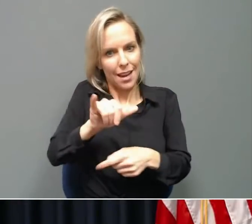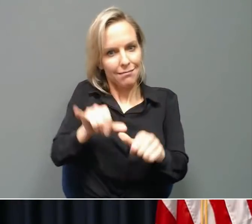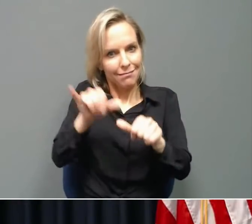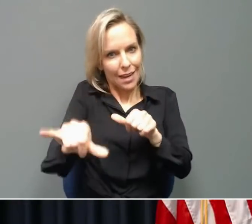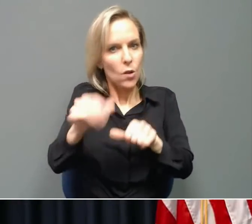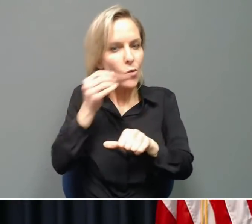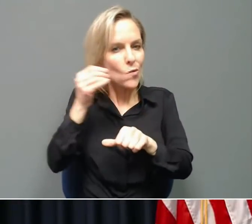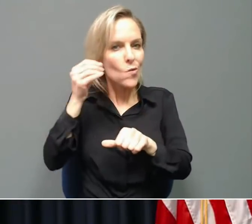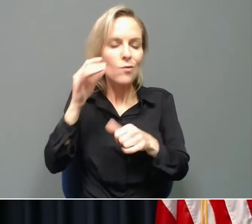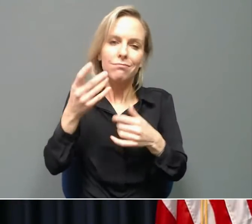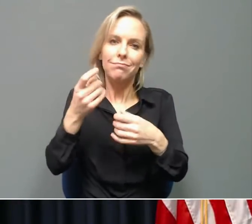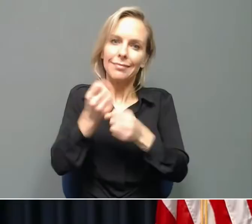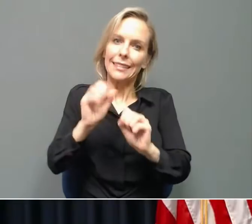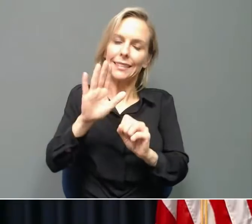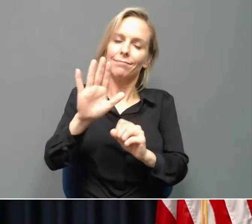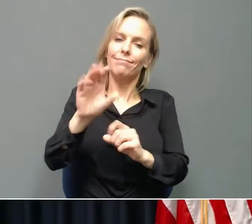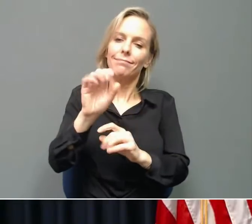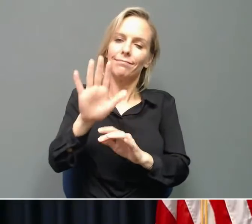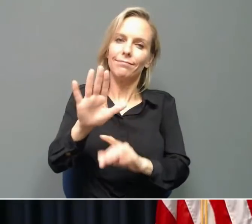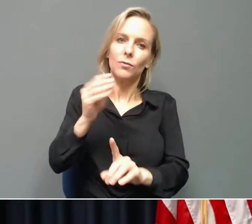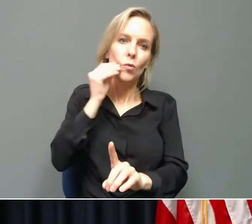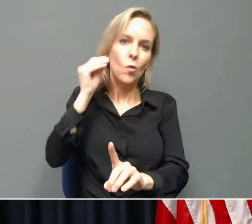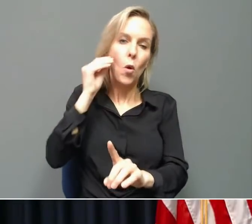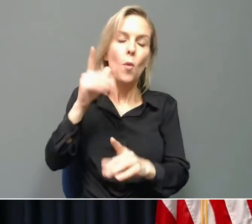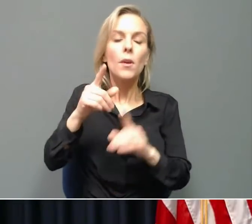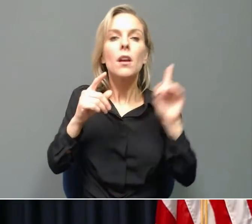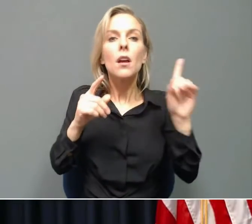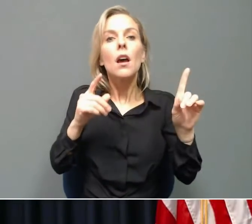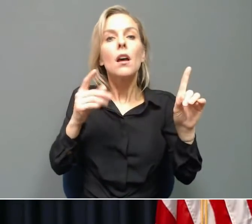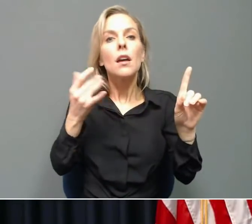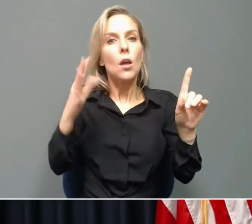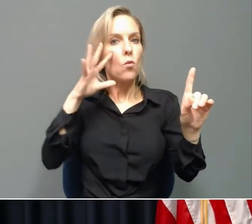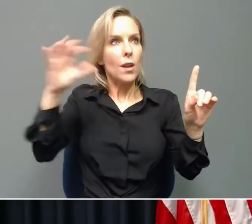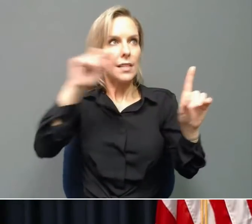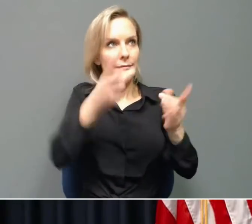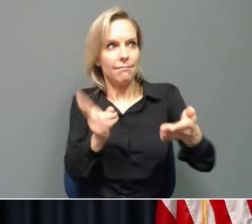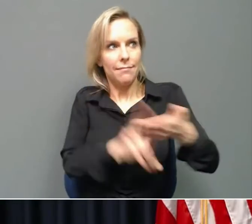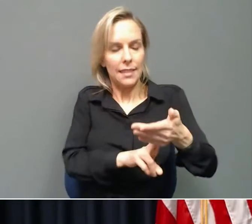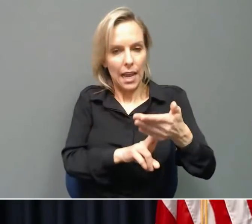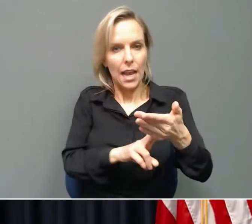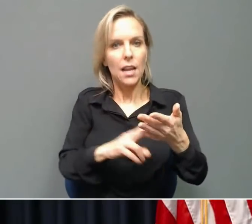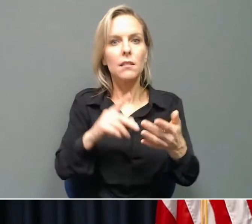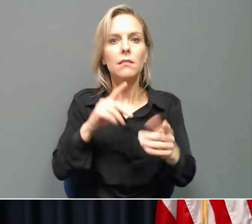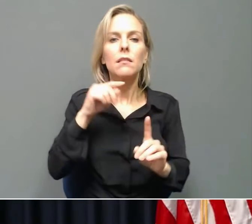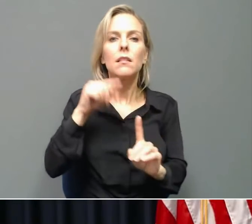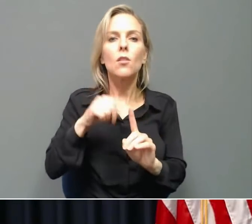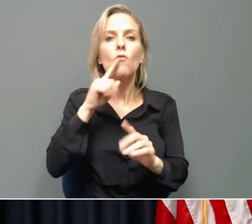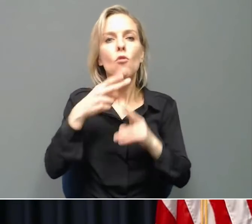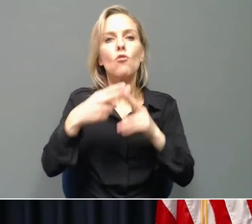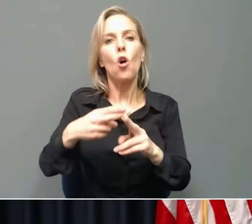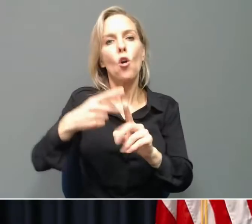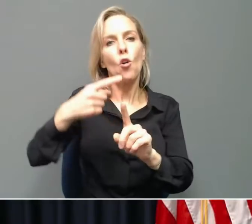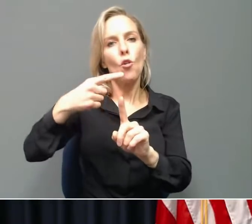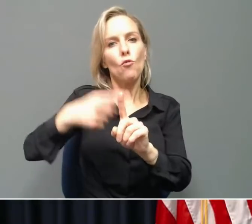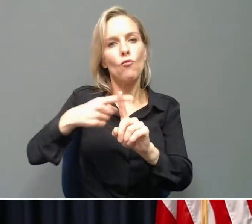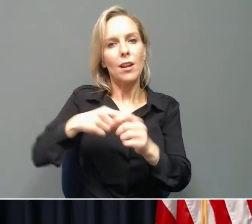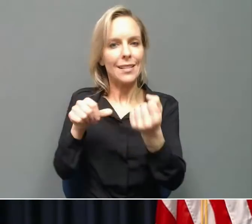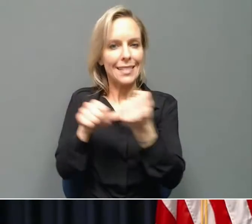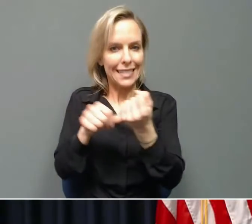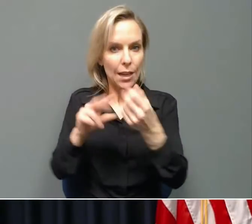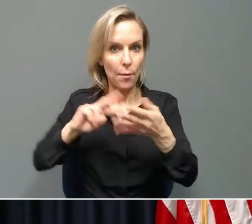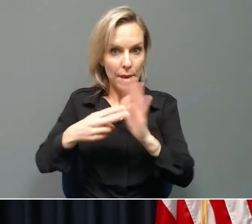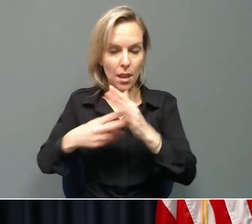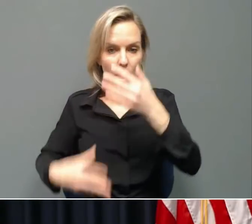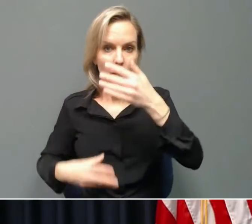Plan Act that the president is signing or signed today includes renter assistance, which will be additional funding for rent and utility